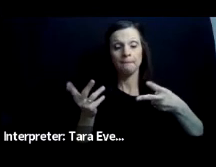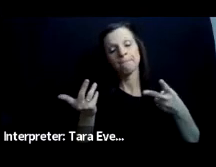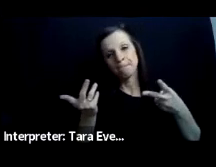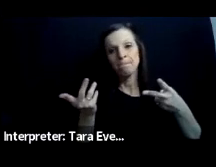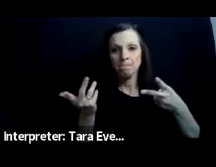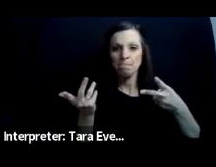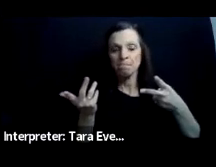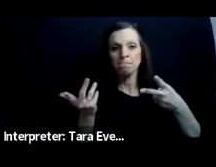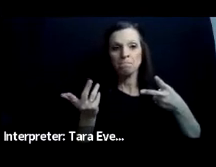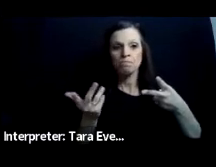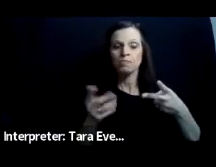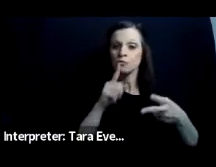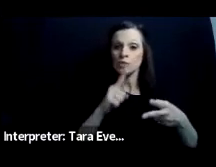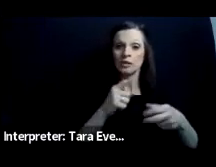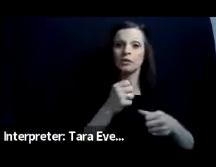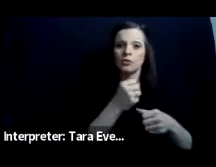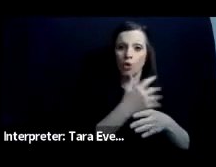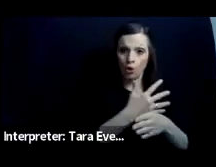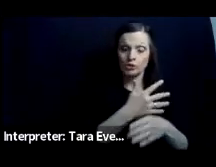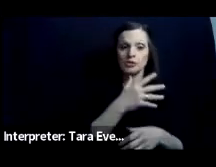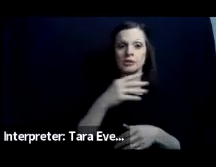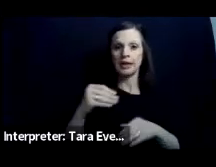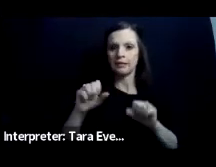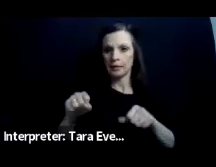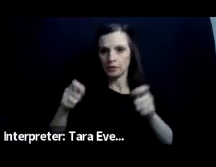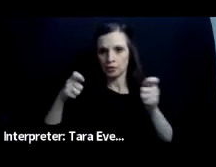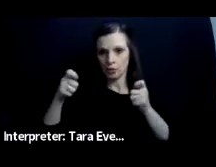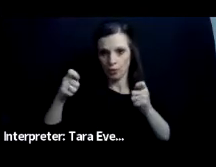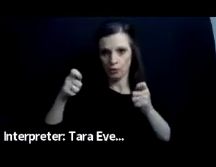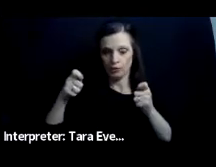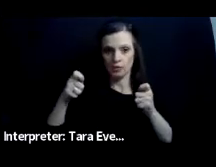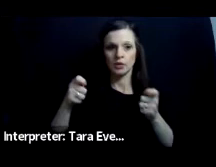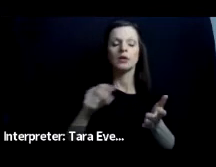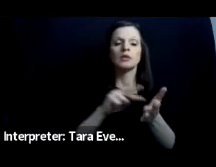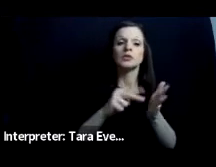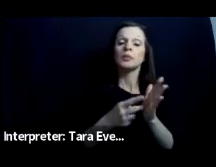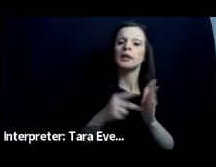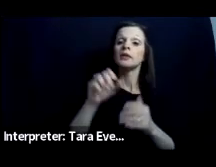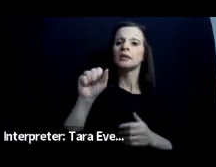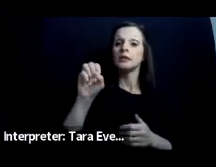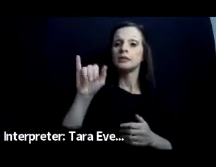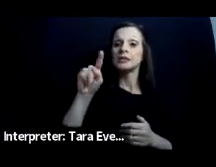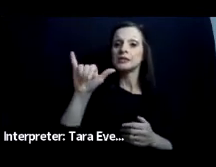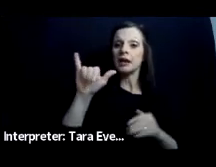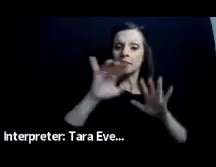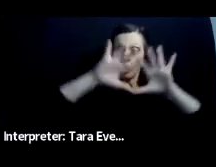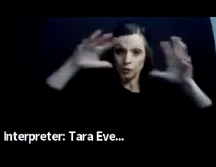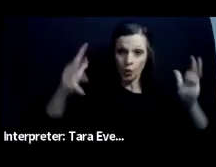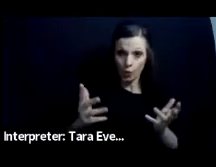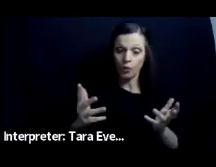basically cause and controllability. So in other words, if society as a whole thinks that